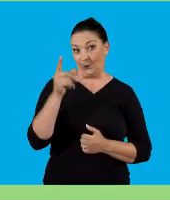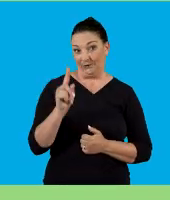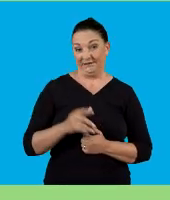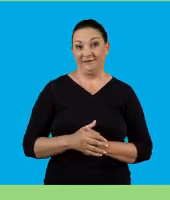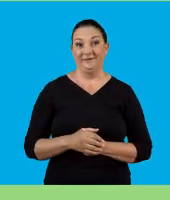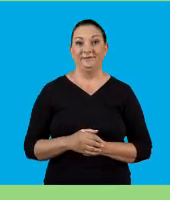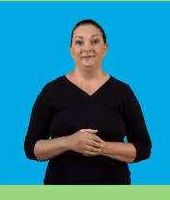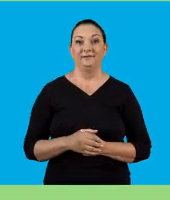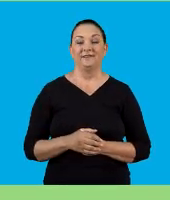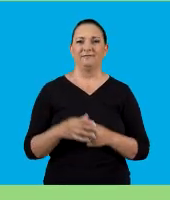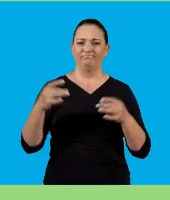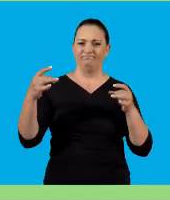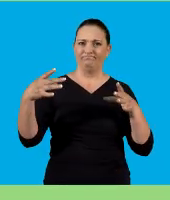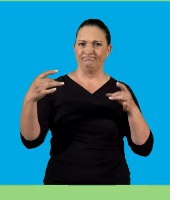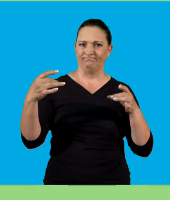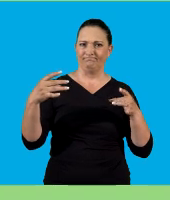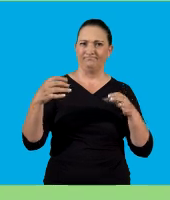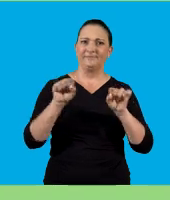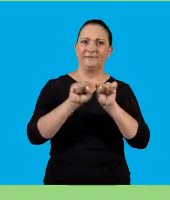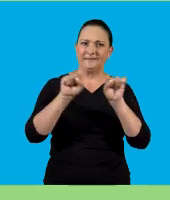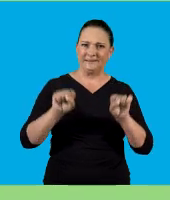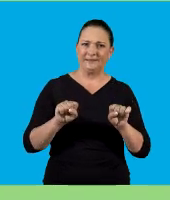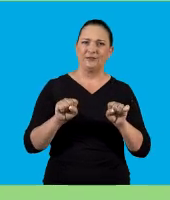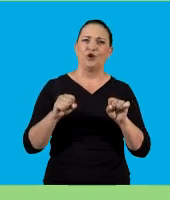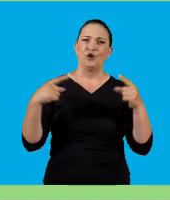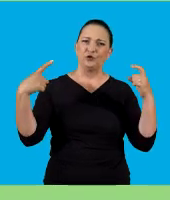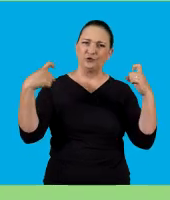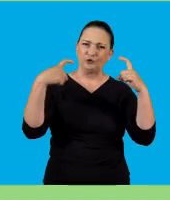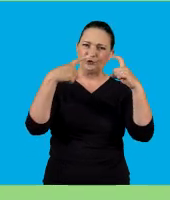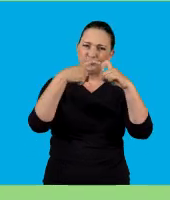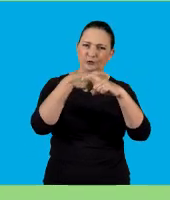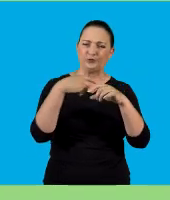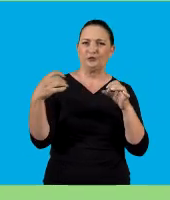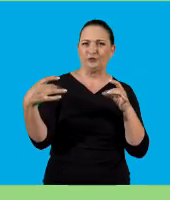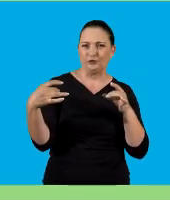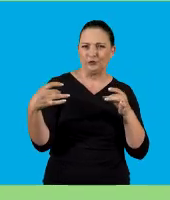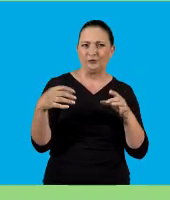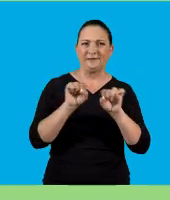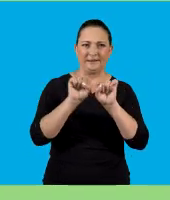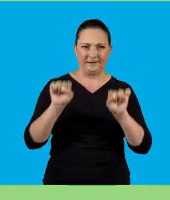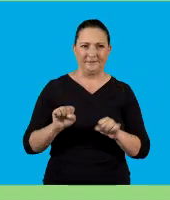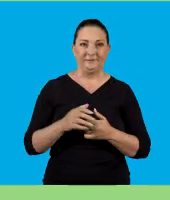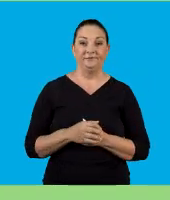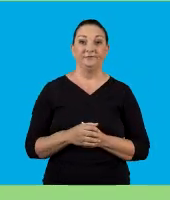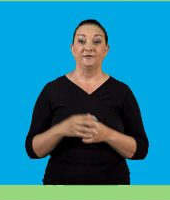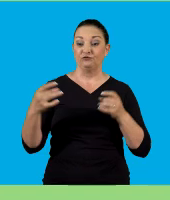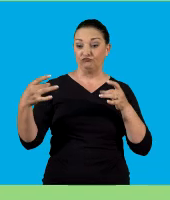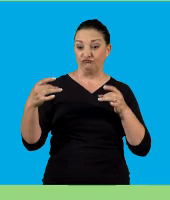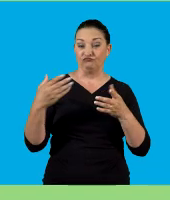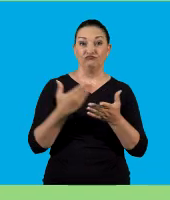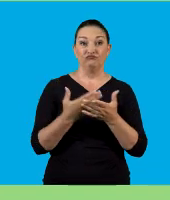You should know that the nervous system is a complex network of nerve cells. Your nervous